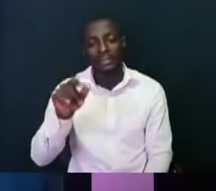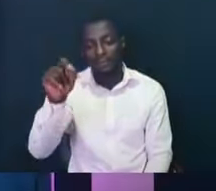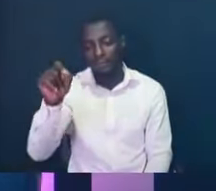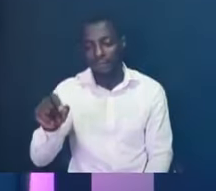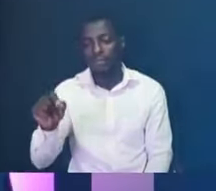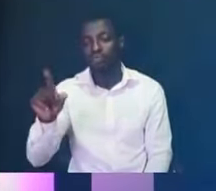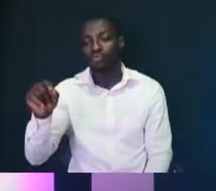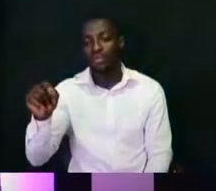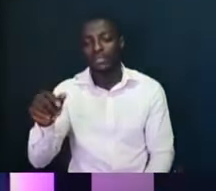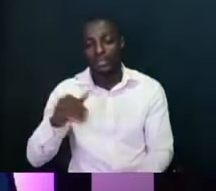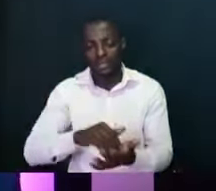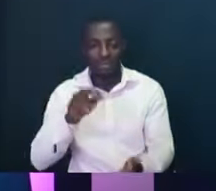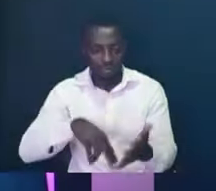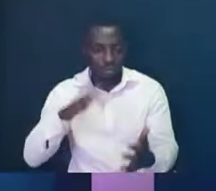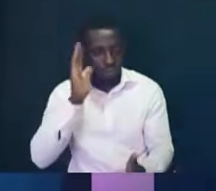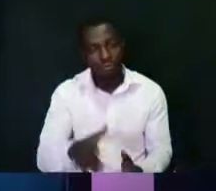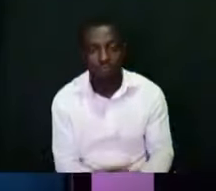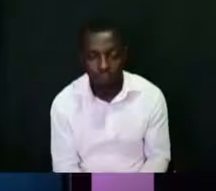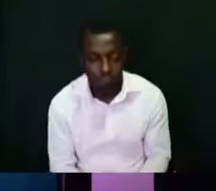Acts 13:49, and then later on I read